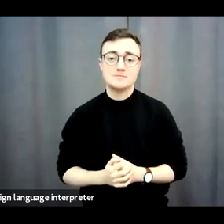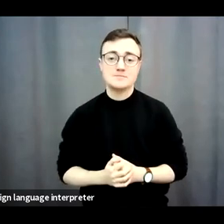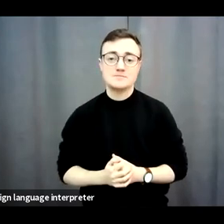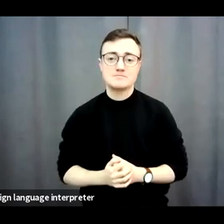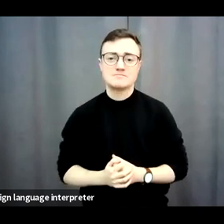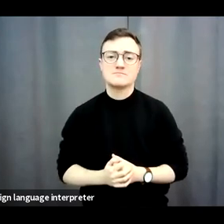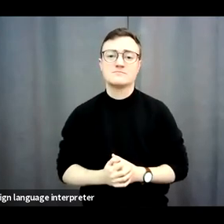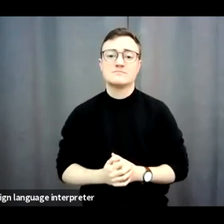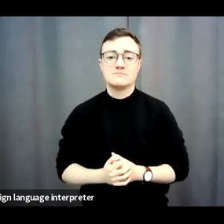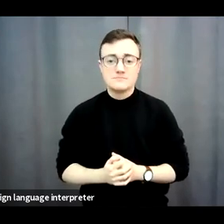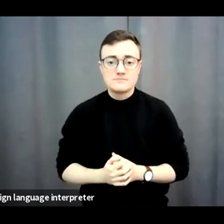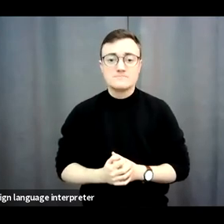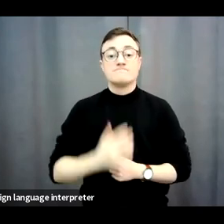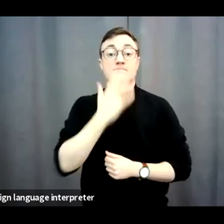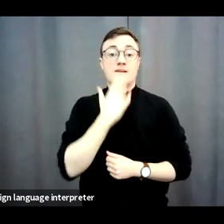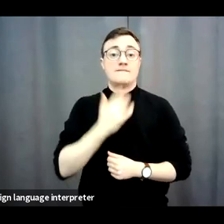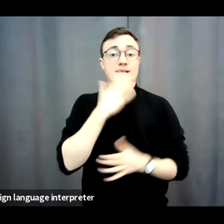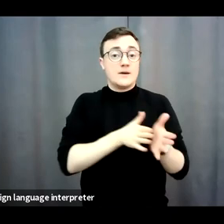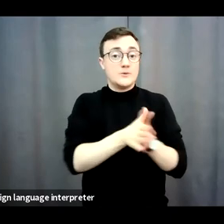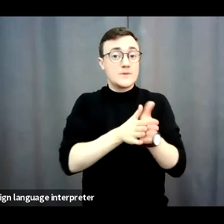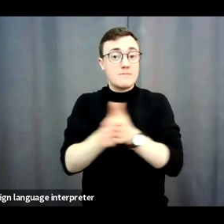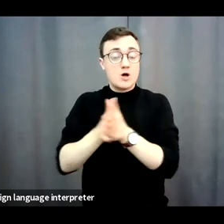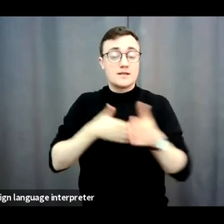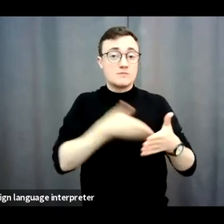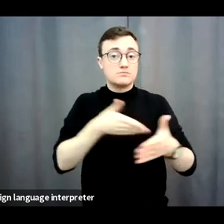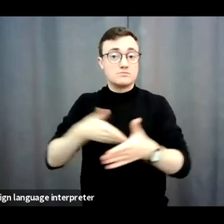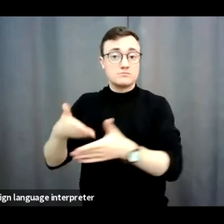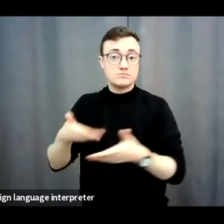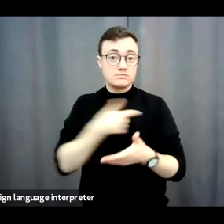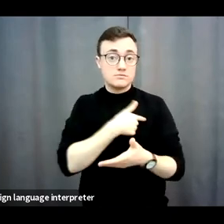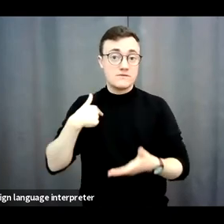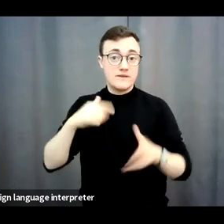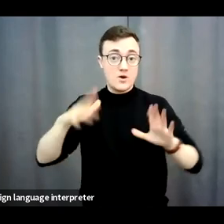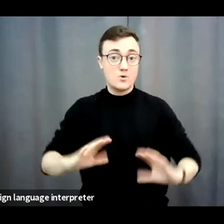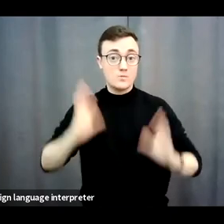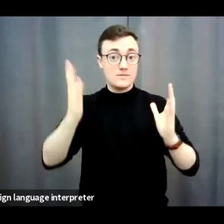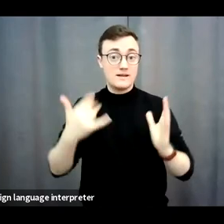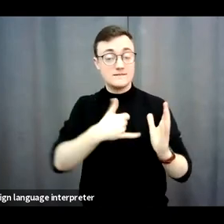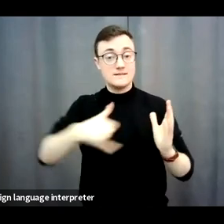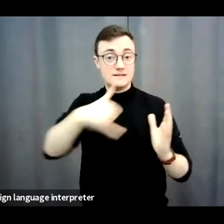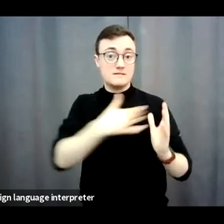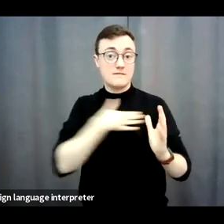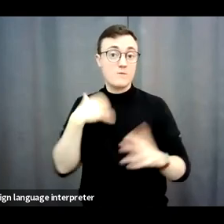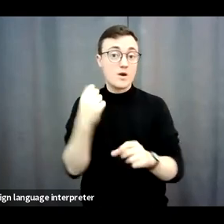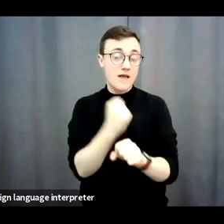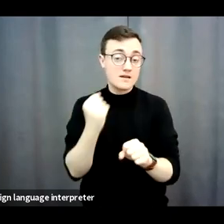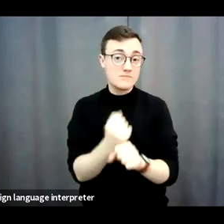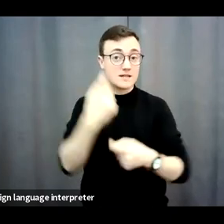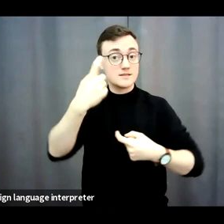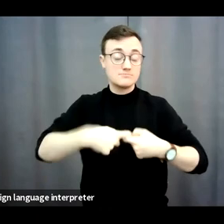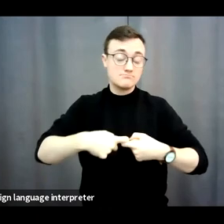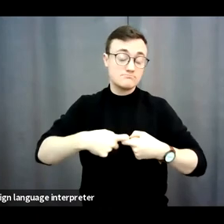what are some of the challenges that we're facing in our work and in terms of